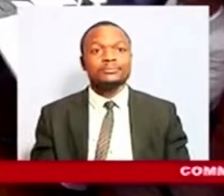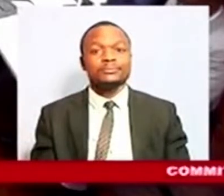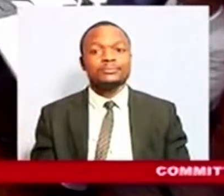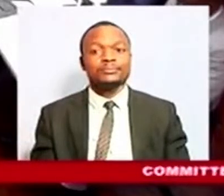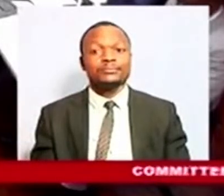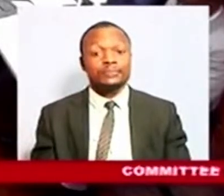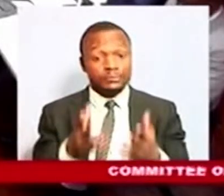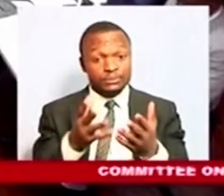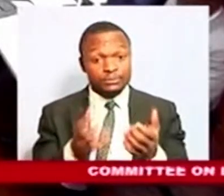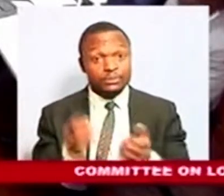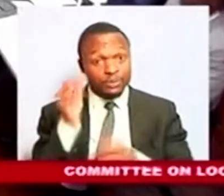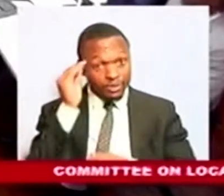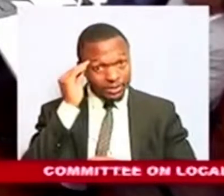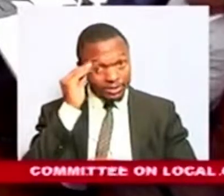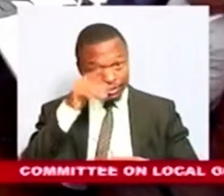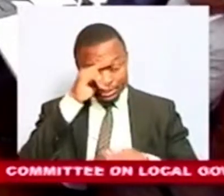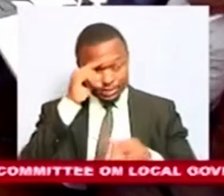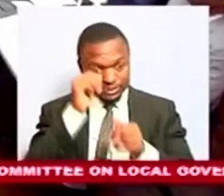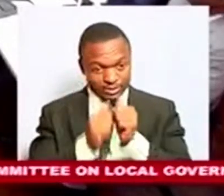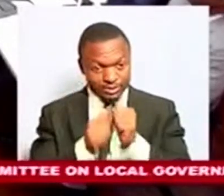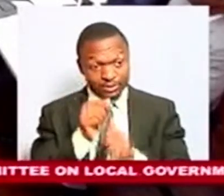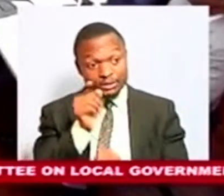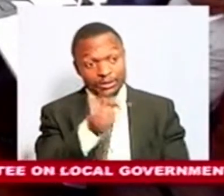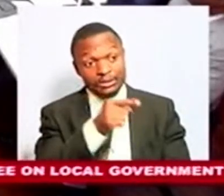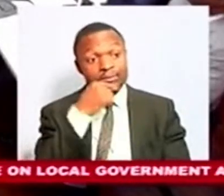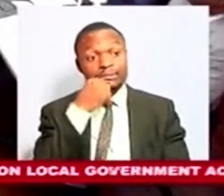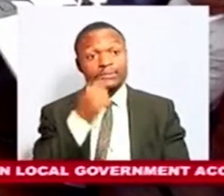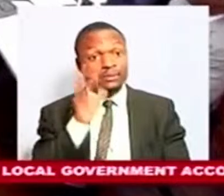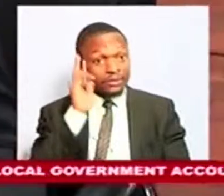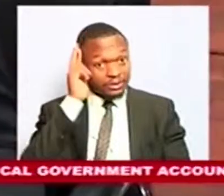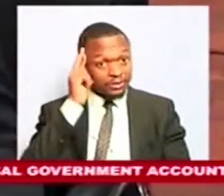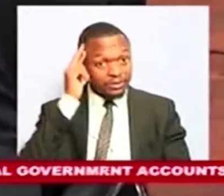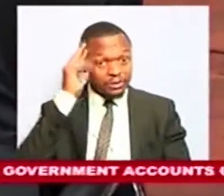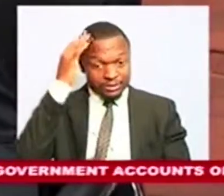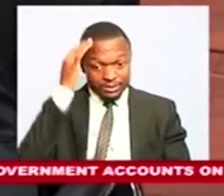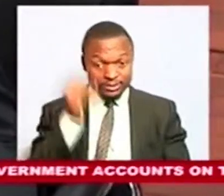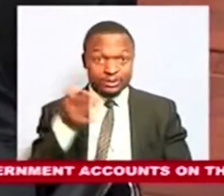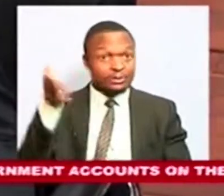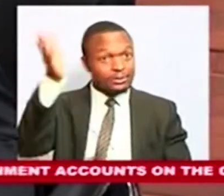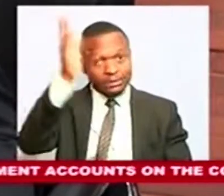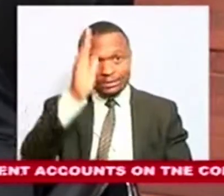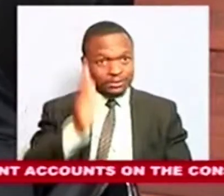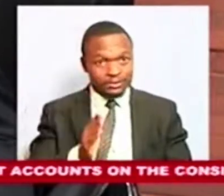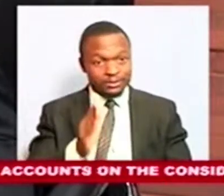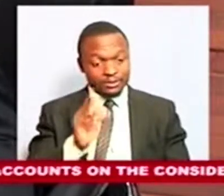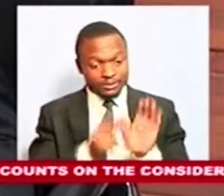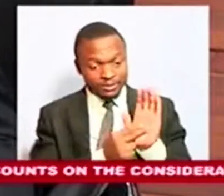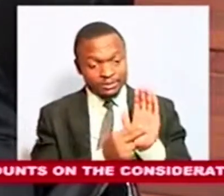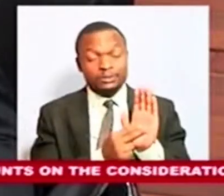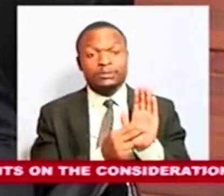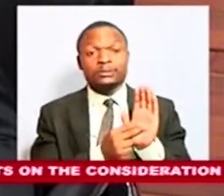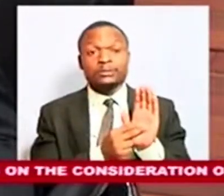I wanted to find out, because they said the reason why they never availed